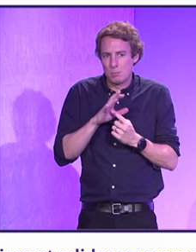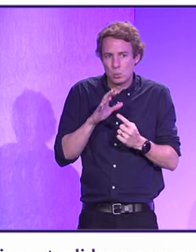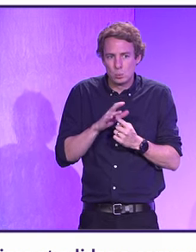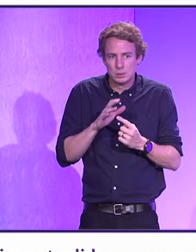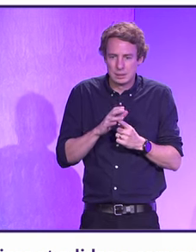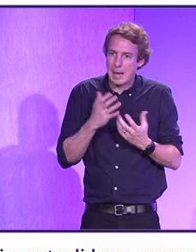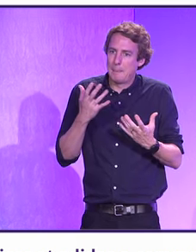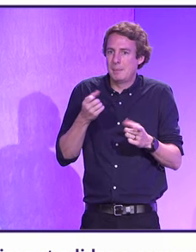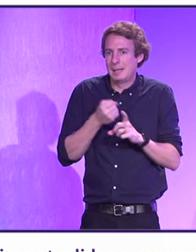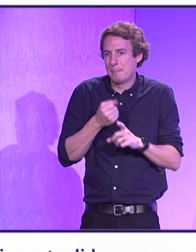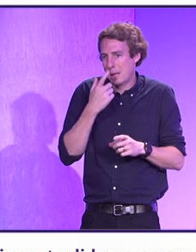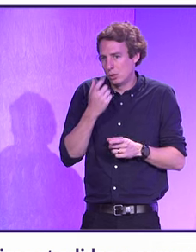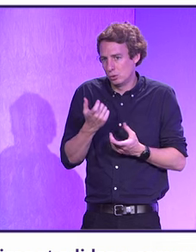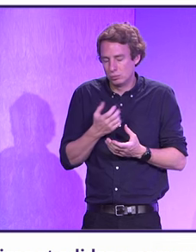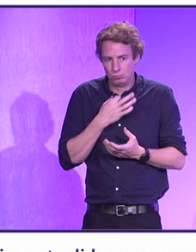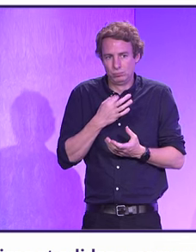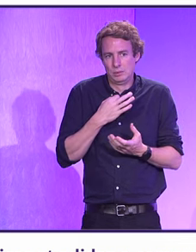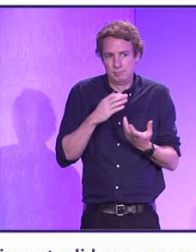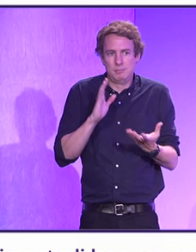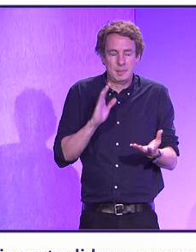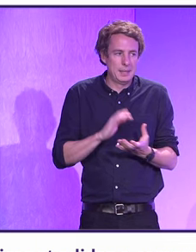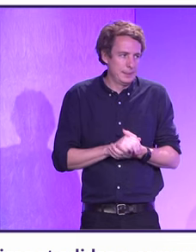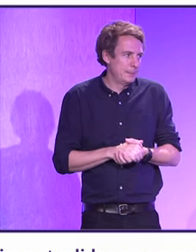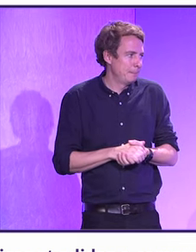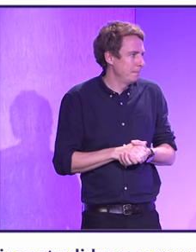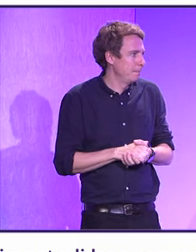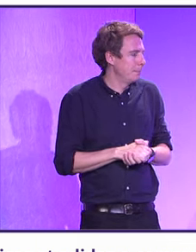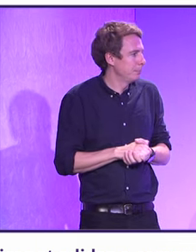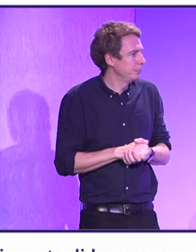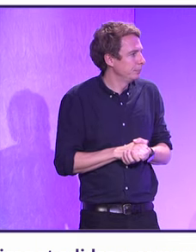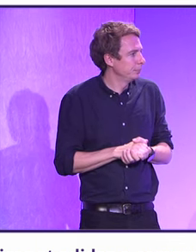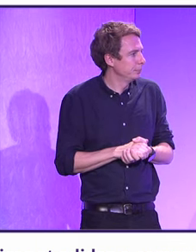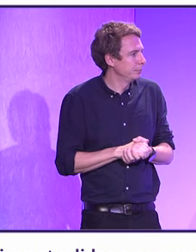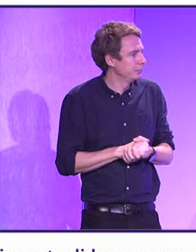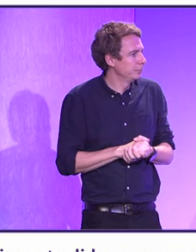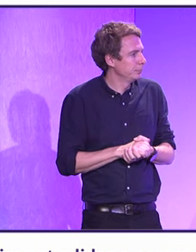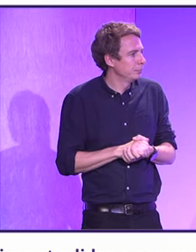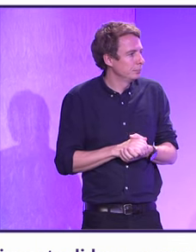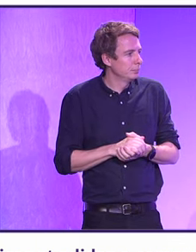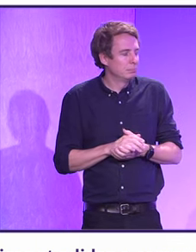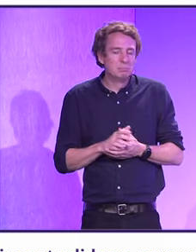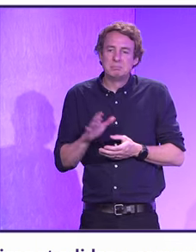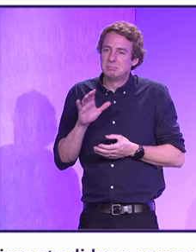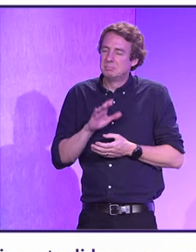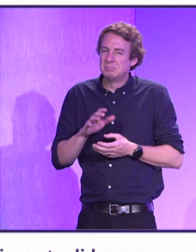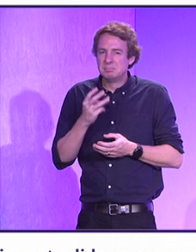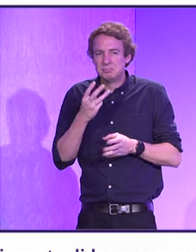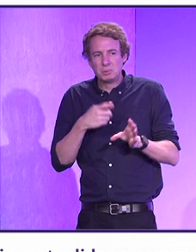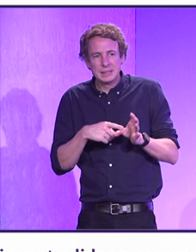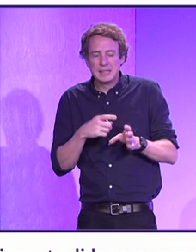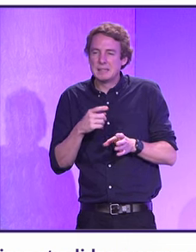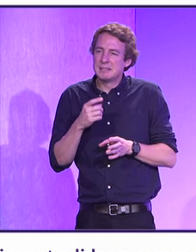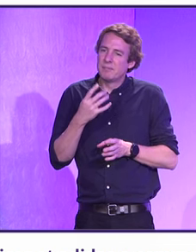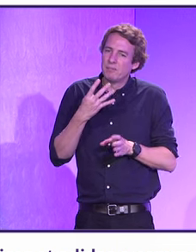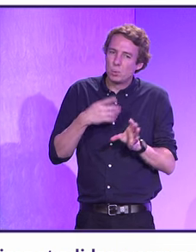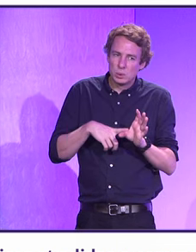and we really had to deal with that. And at least earlier, 3 to 4 years or